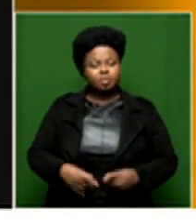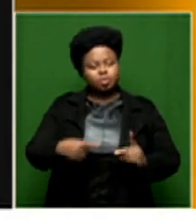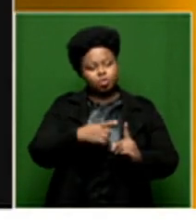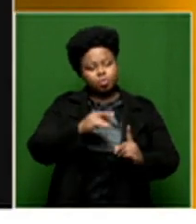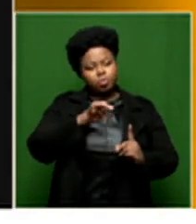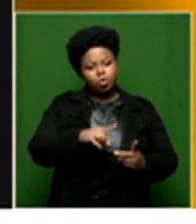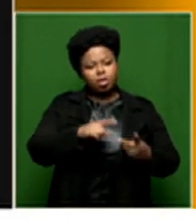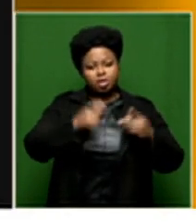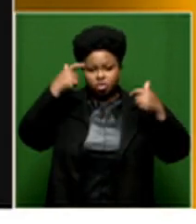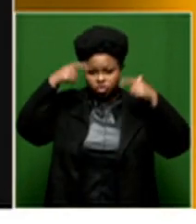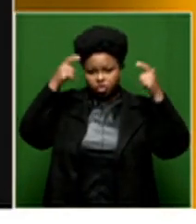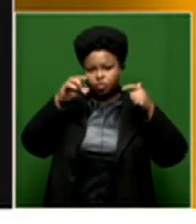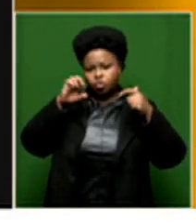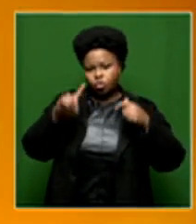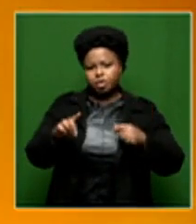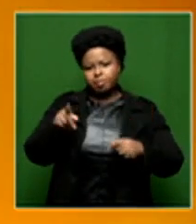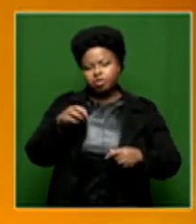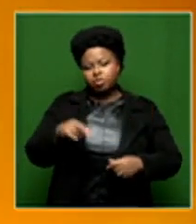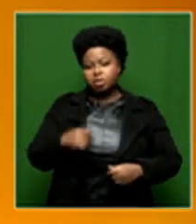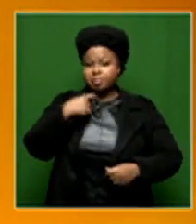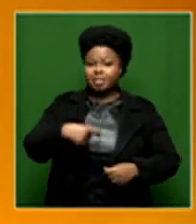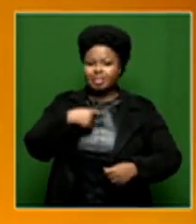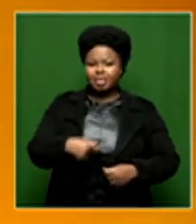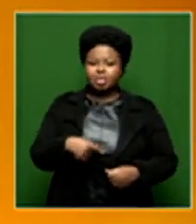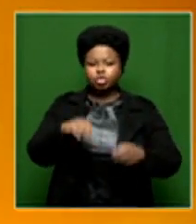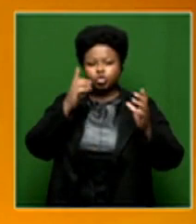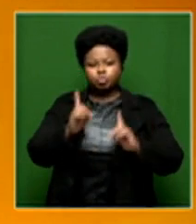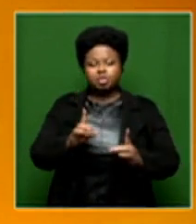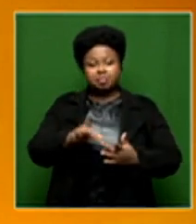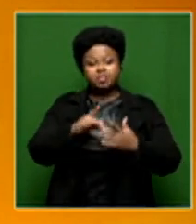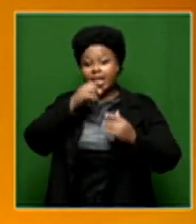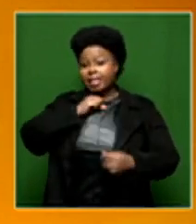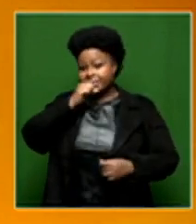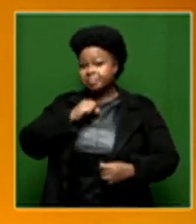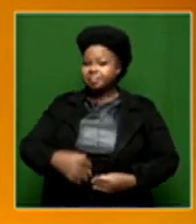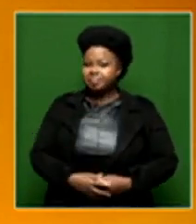and Chef Rod Phiri talking to us about their personalized and unique product of ice creams.